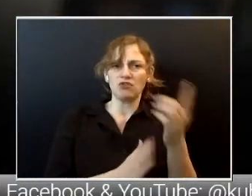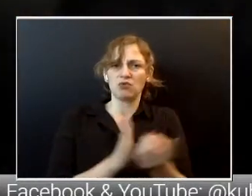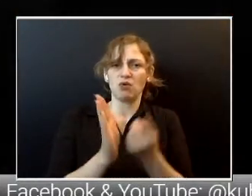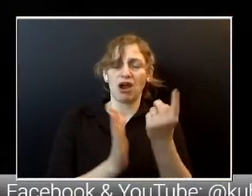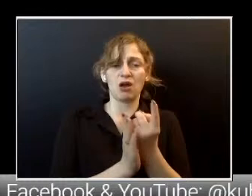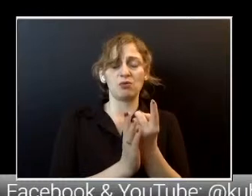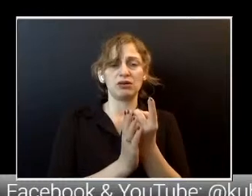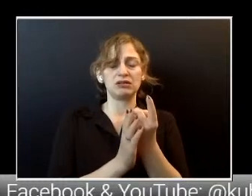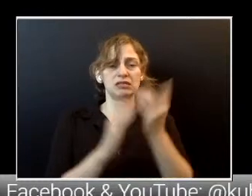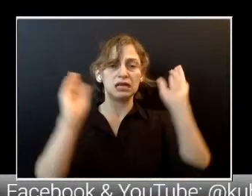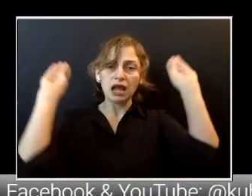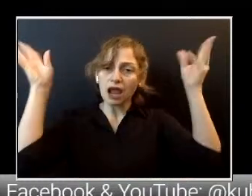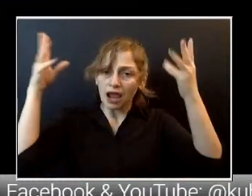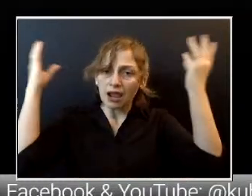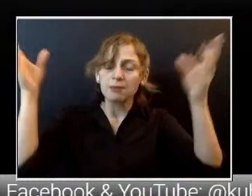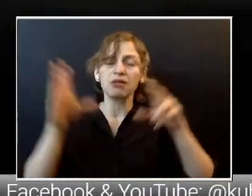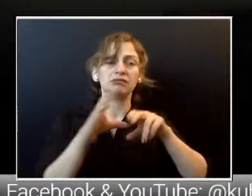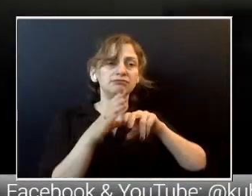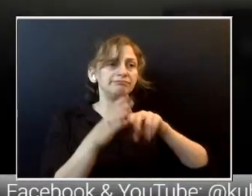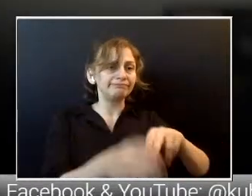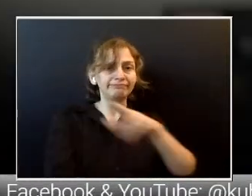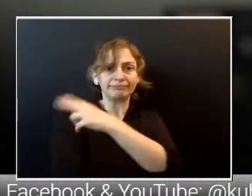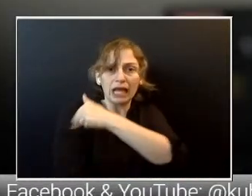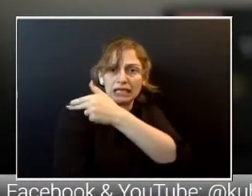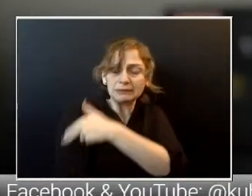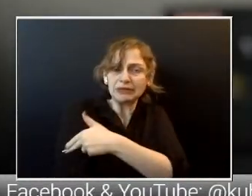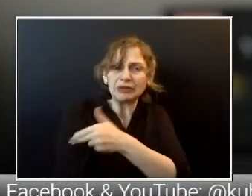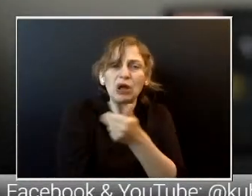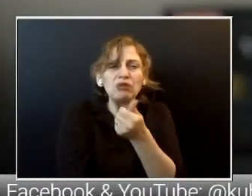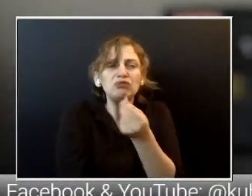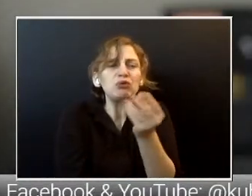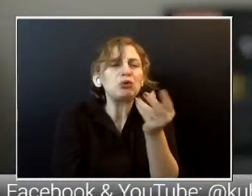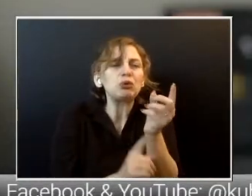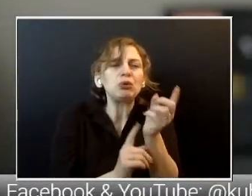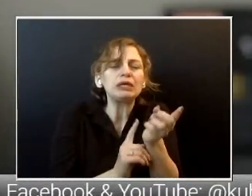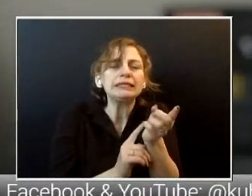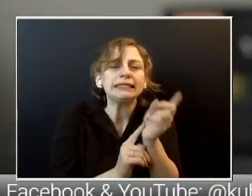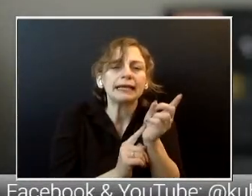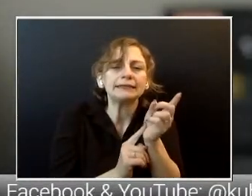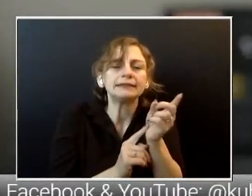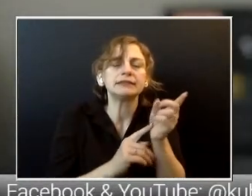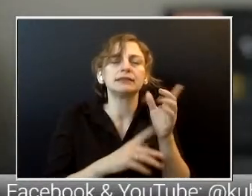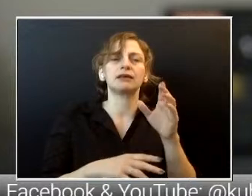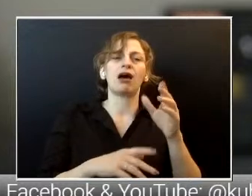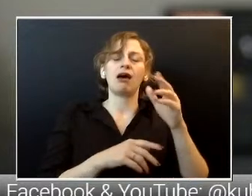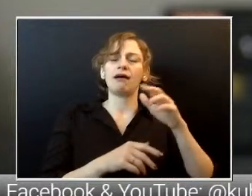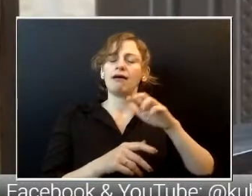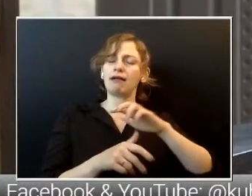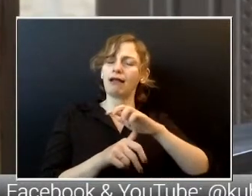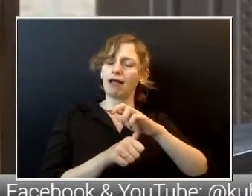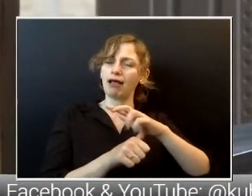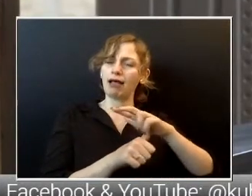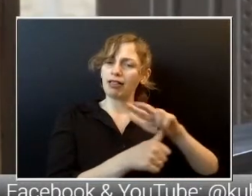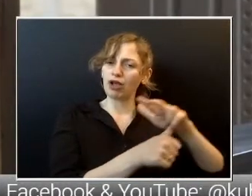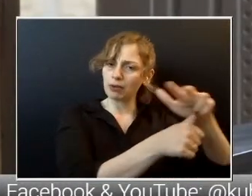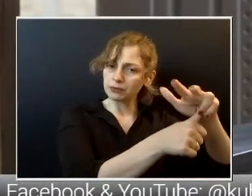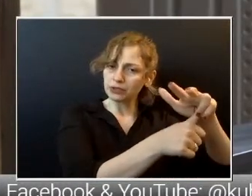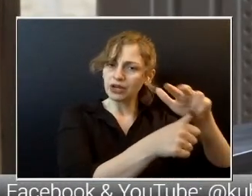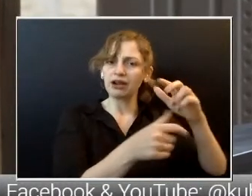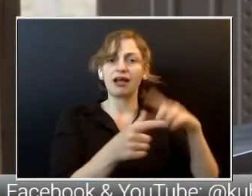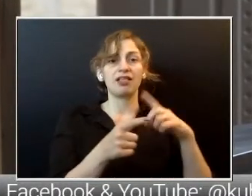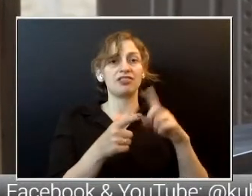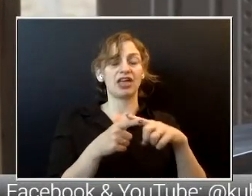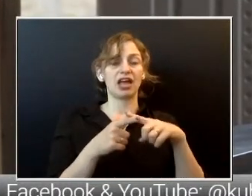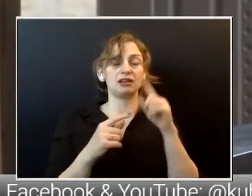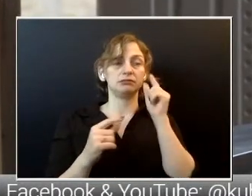Then again, nothingness. Waking up in cardiac ICU asking where I was and what the hell happened. Finding out,